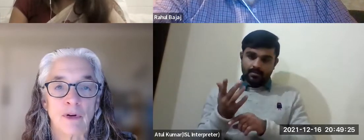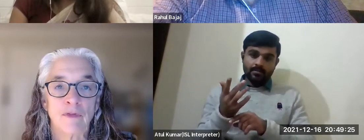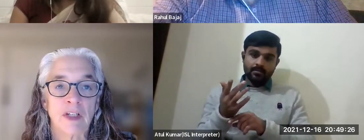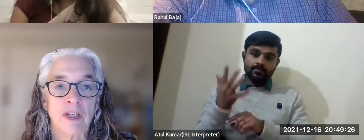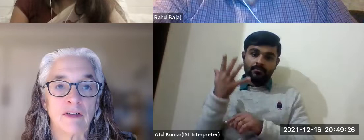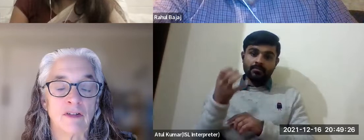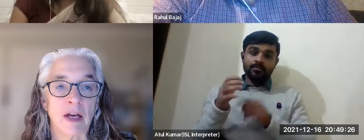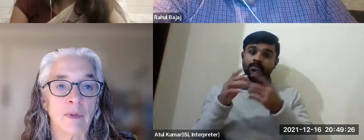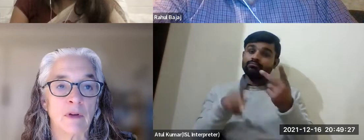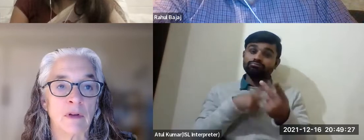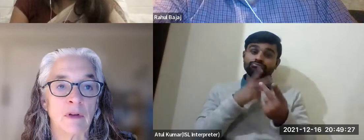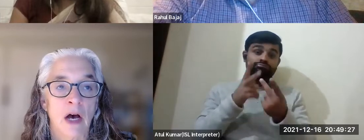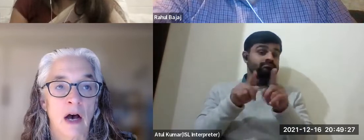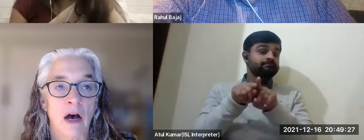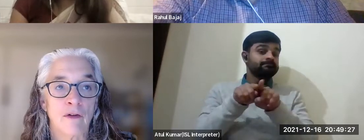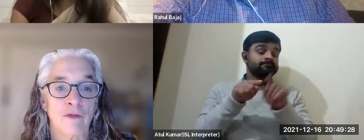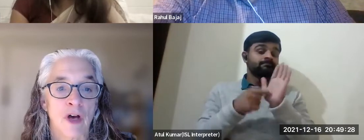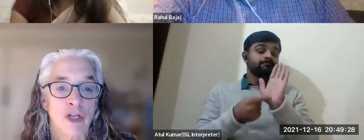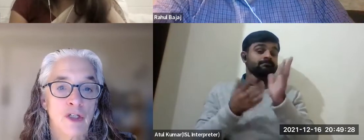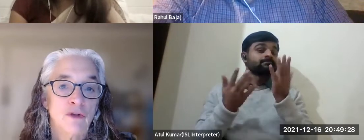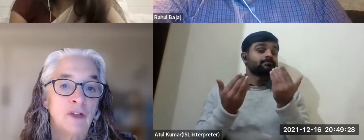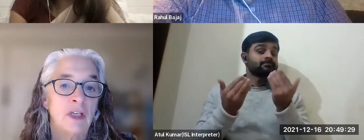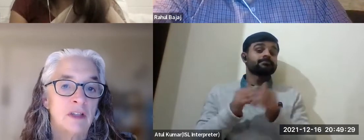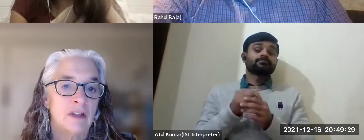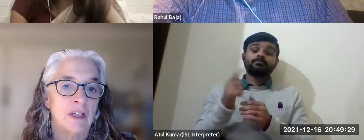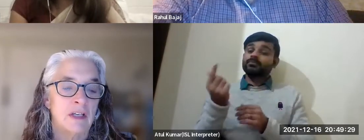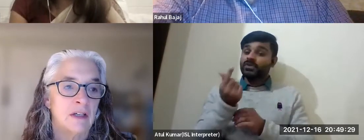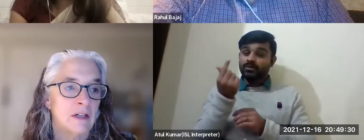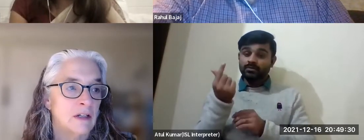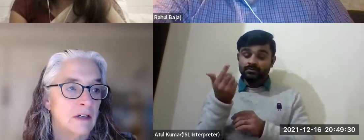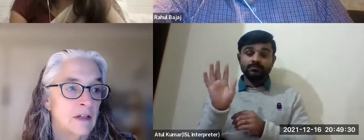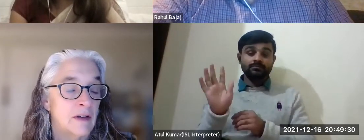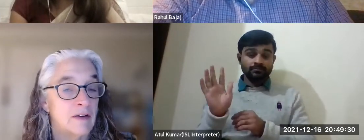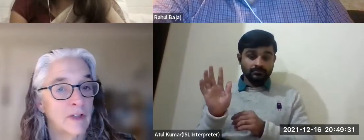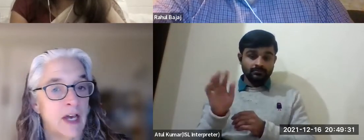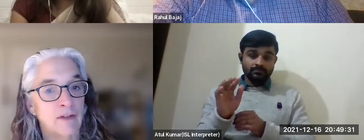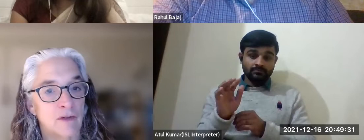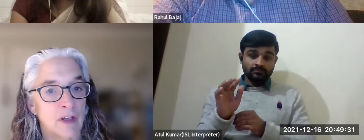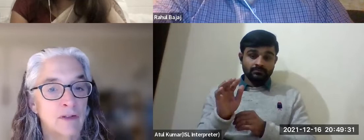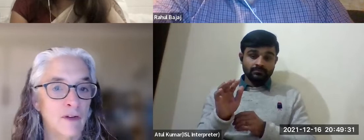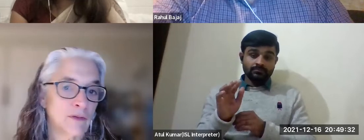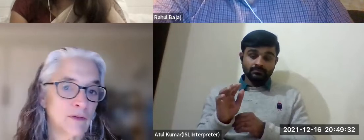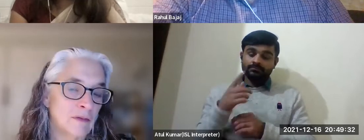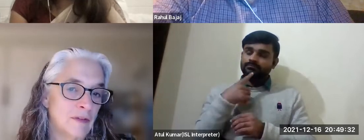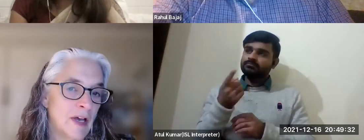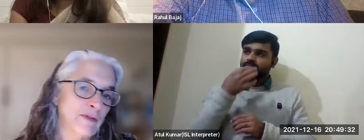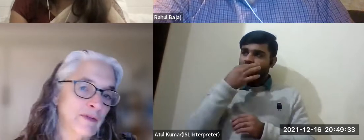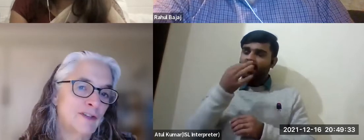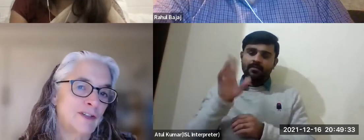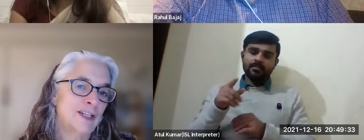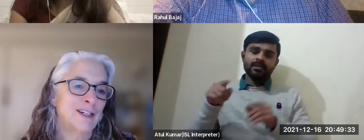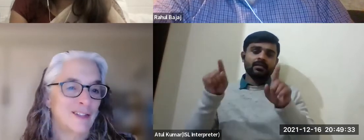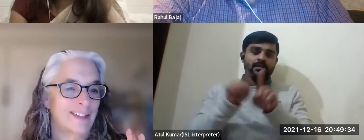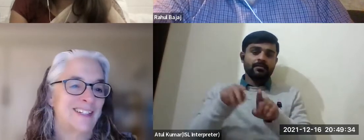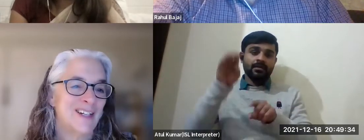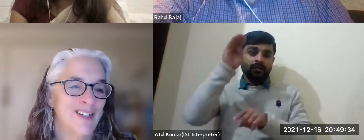she's a perfect example of using I never really asked her this, so Sam, if you're